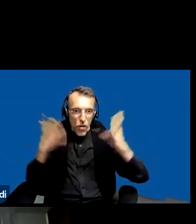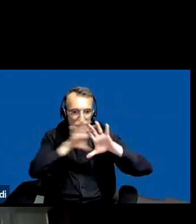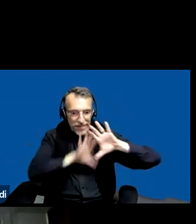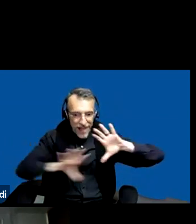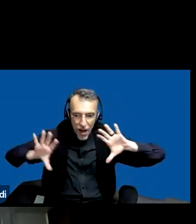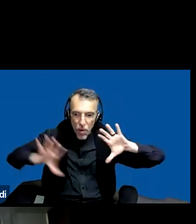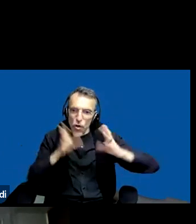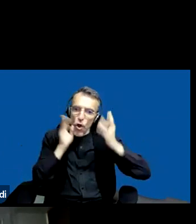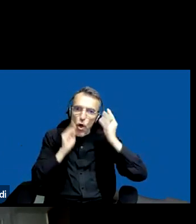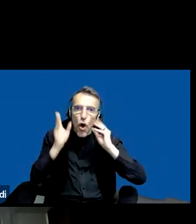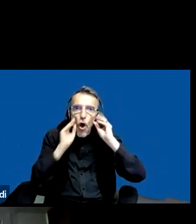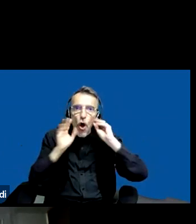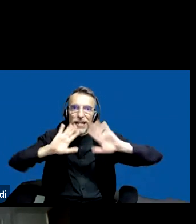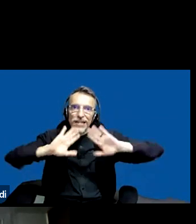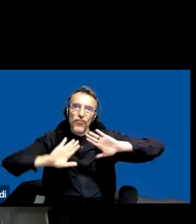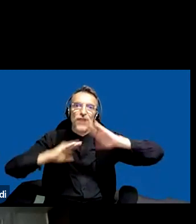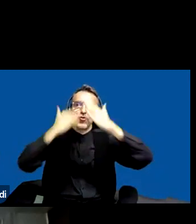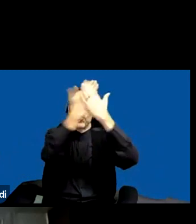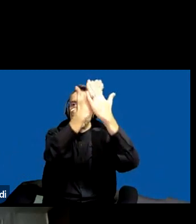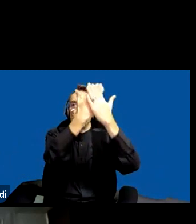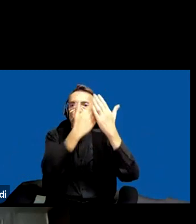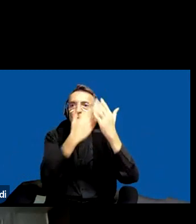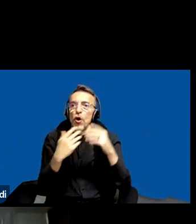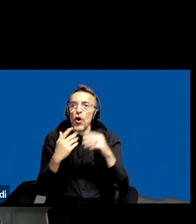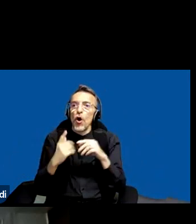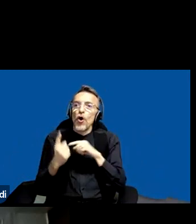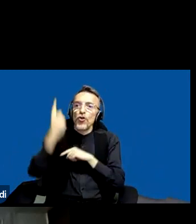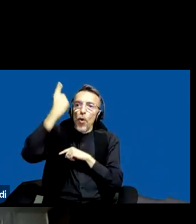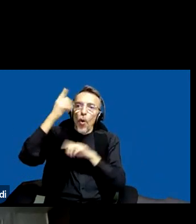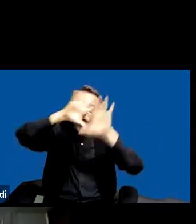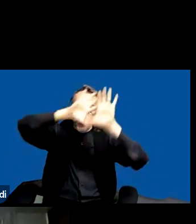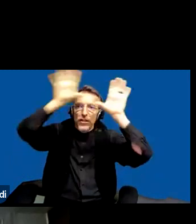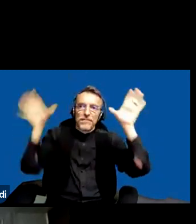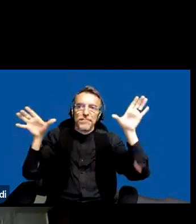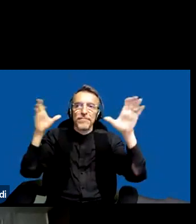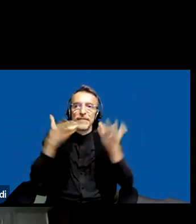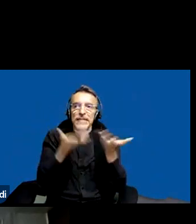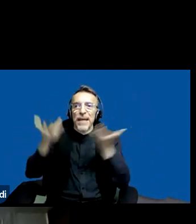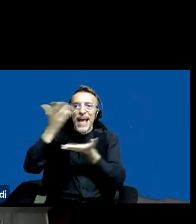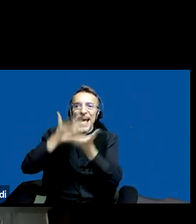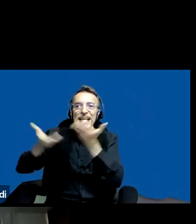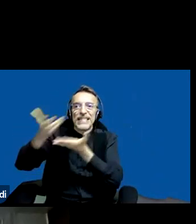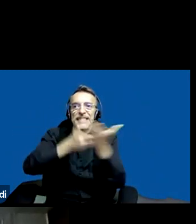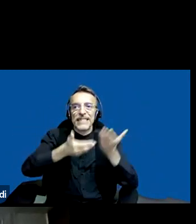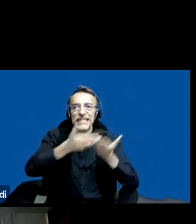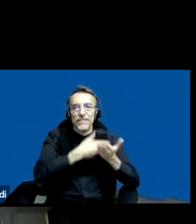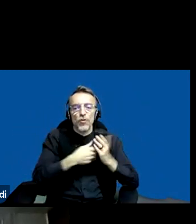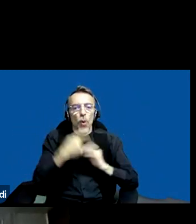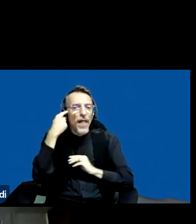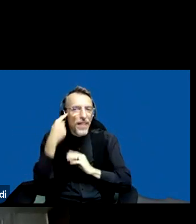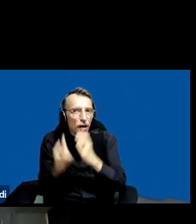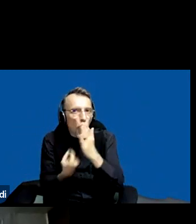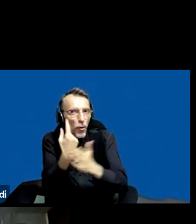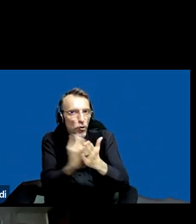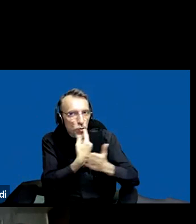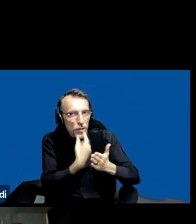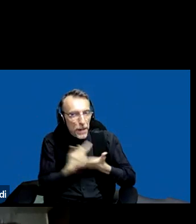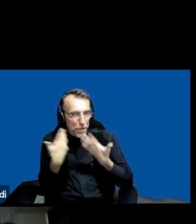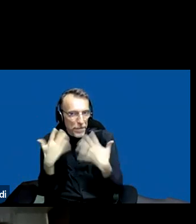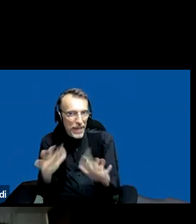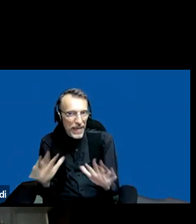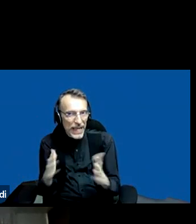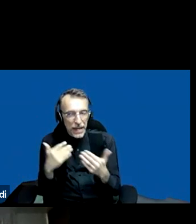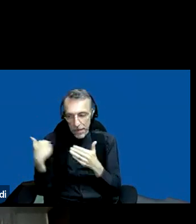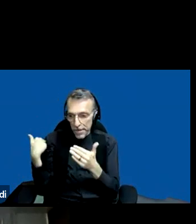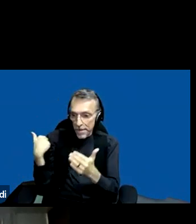to Northern debates. So I do think there are a lot of opportunities in this period, but no